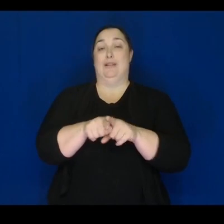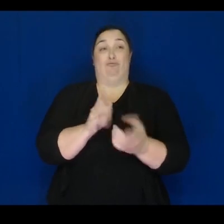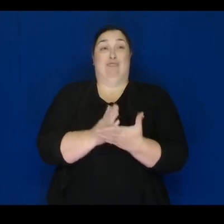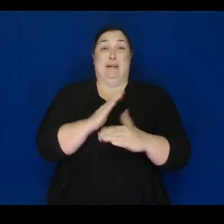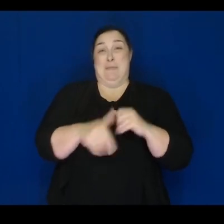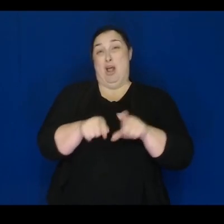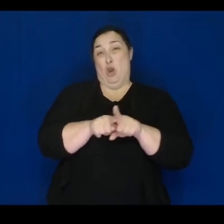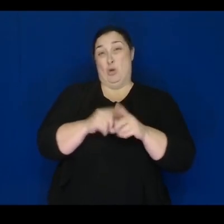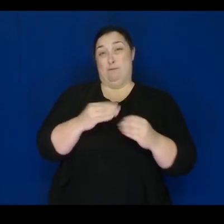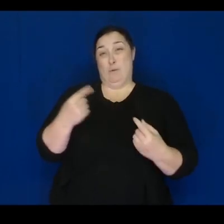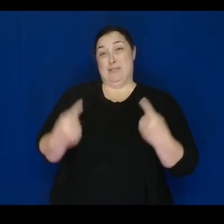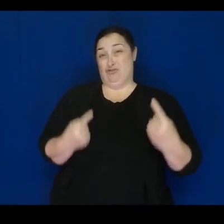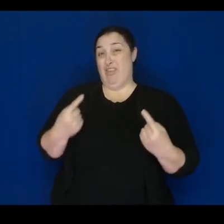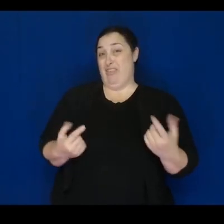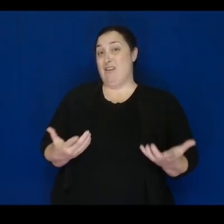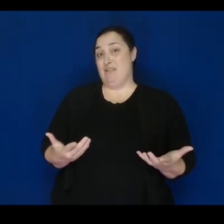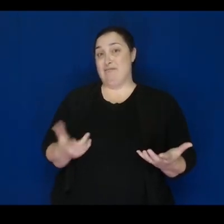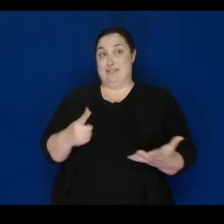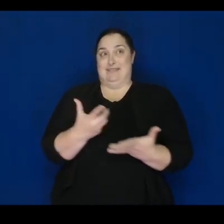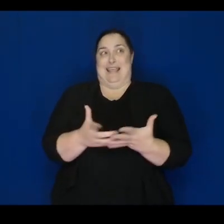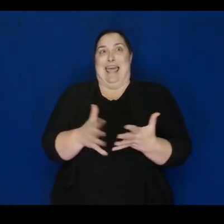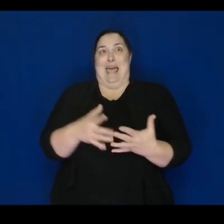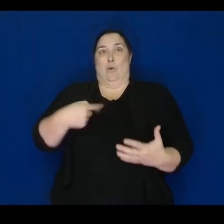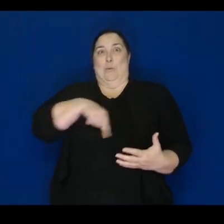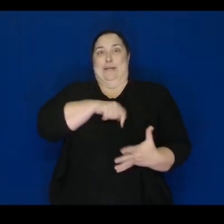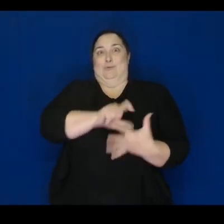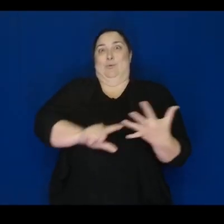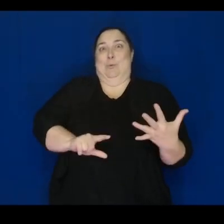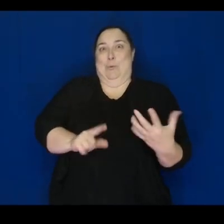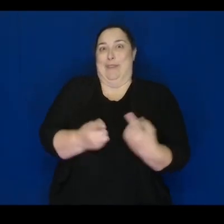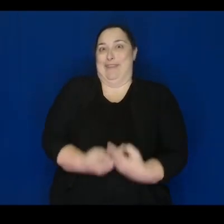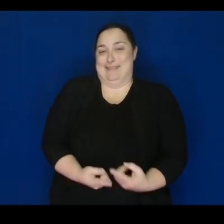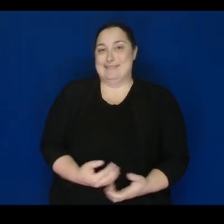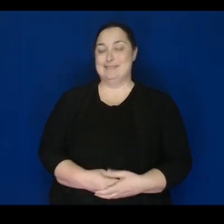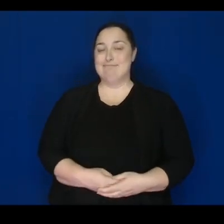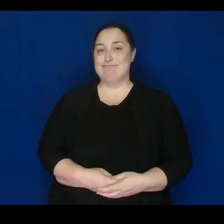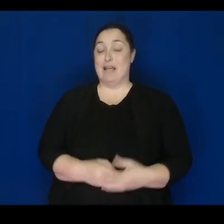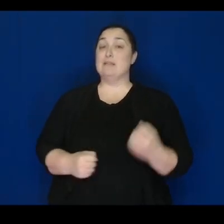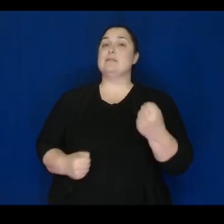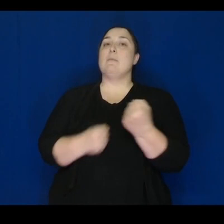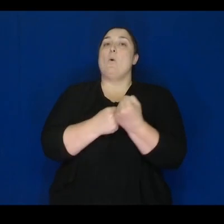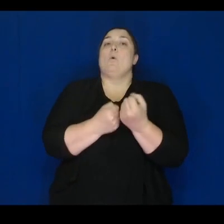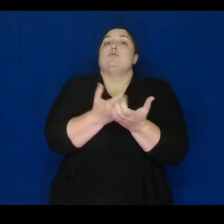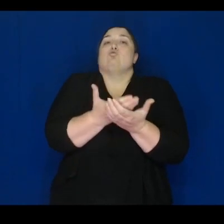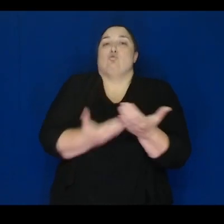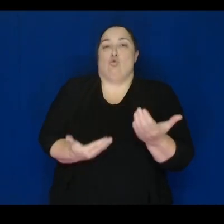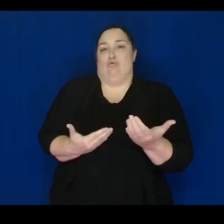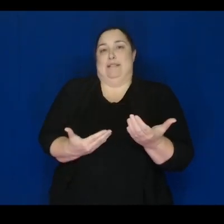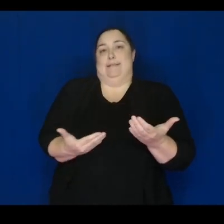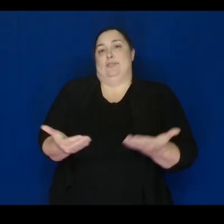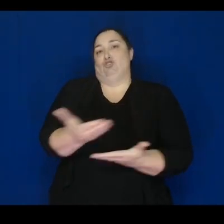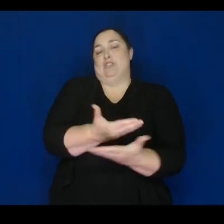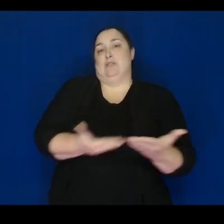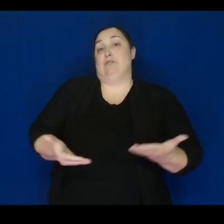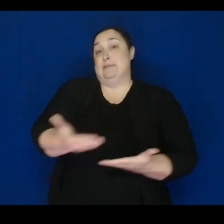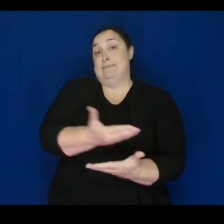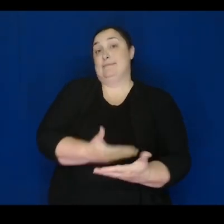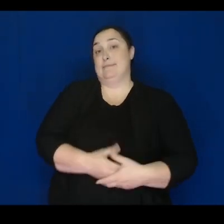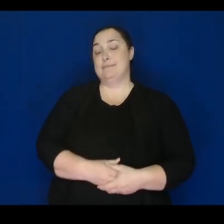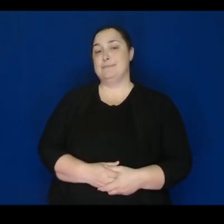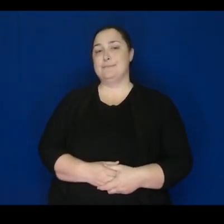that's how we do things. And really support story sharing, which is really about that.